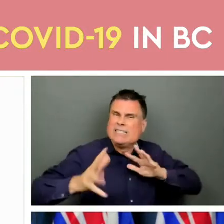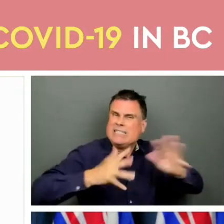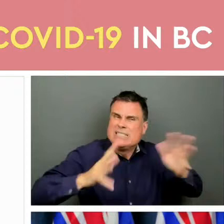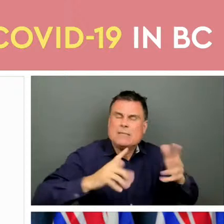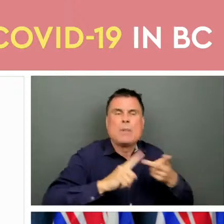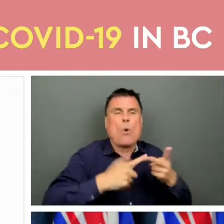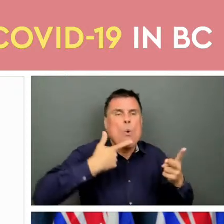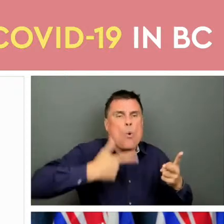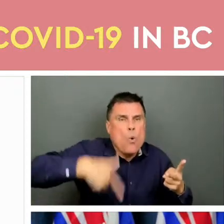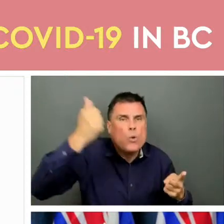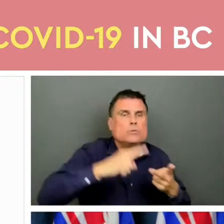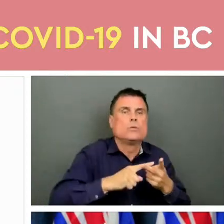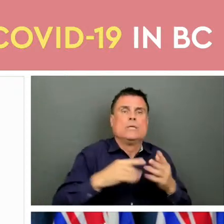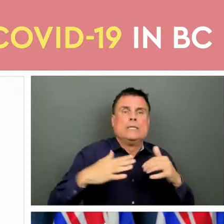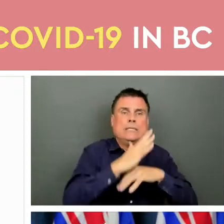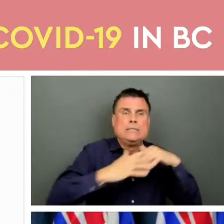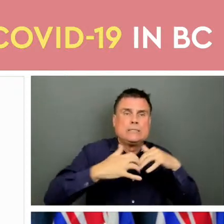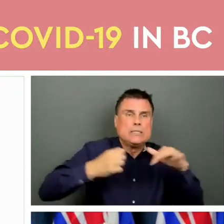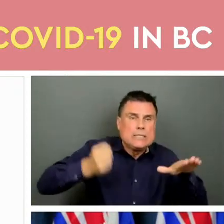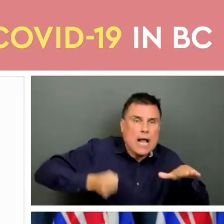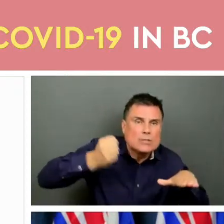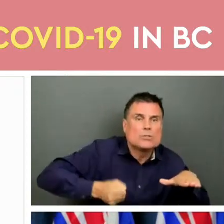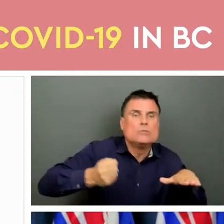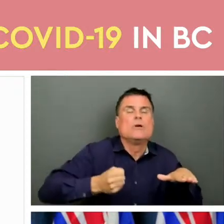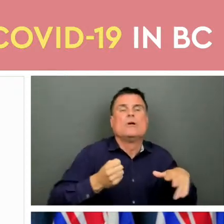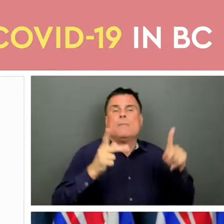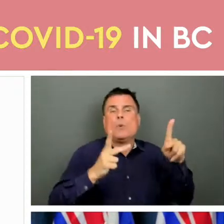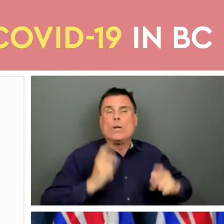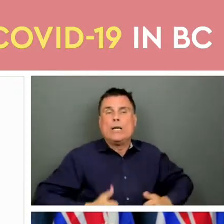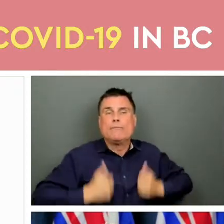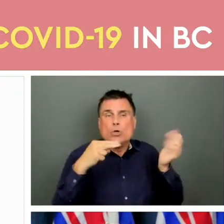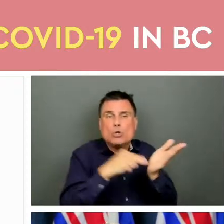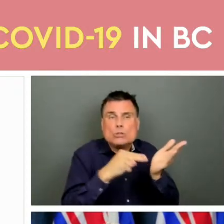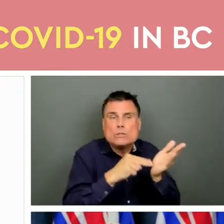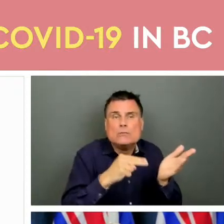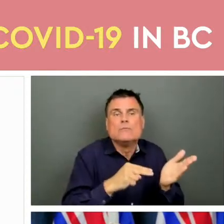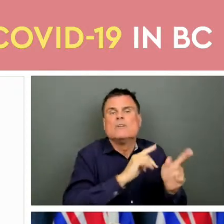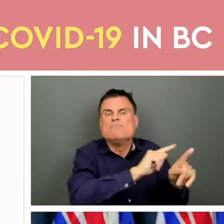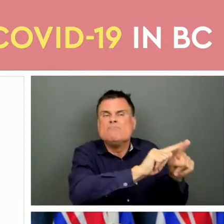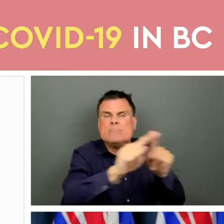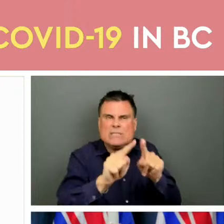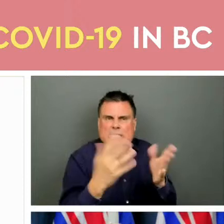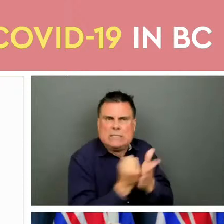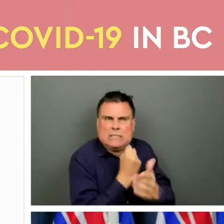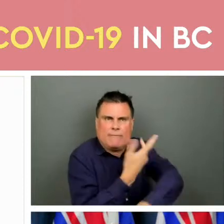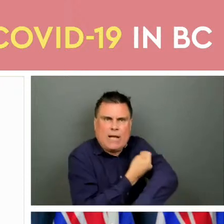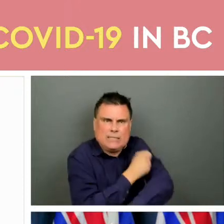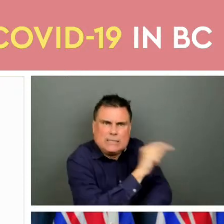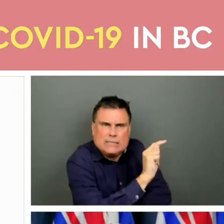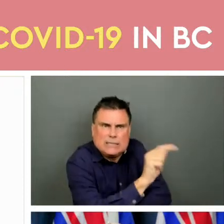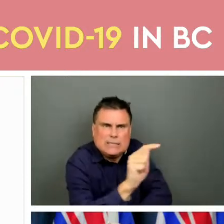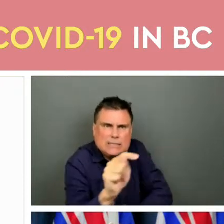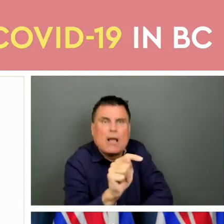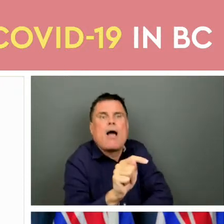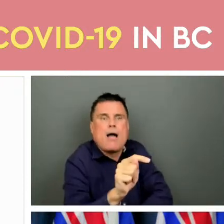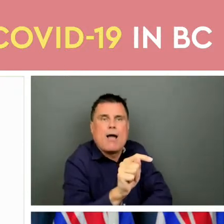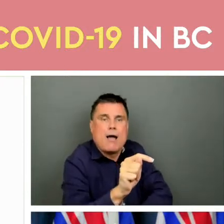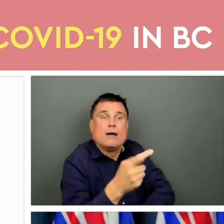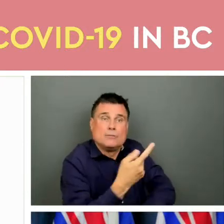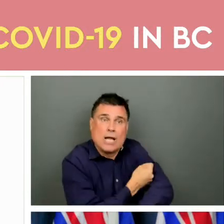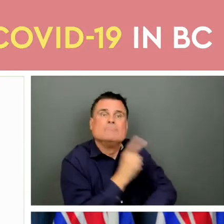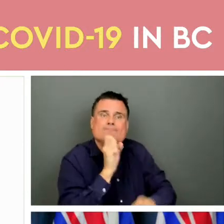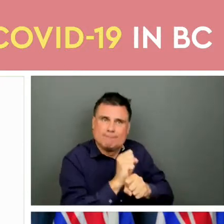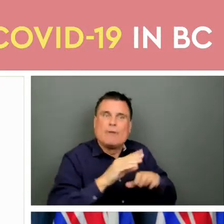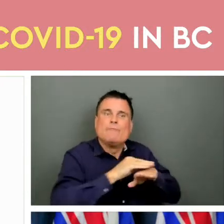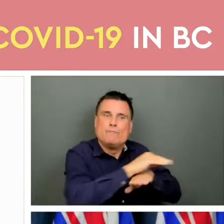elders in the community and in long-term care. And it really reflects how immunization has changed the